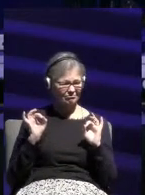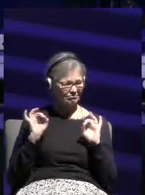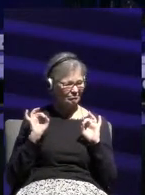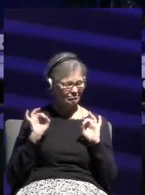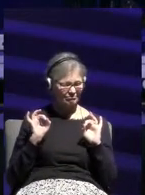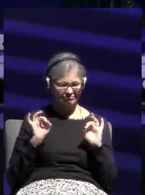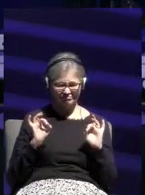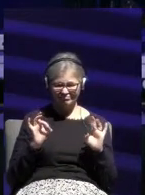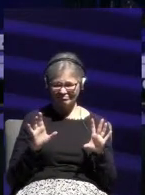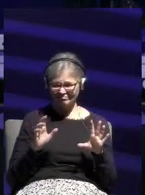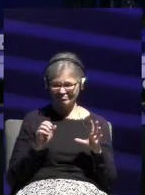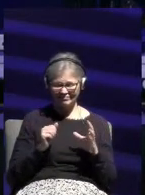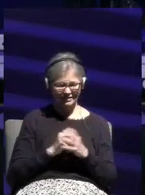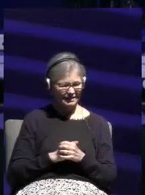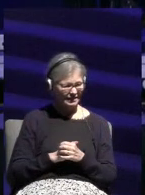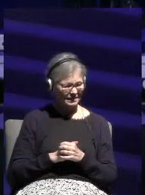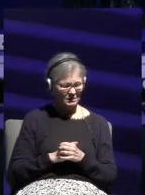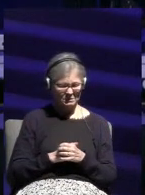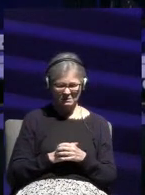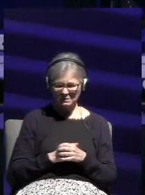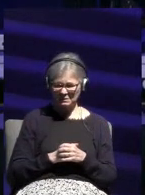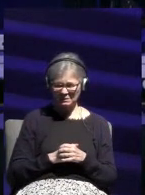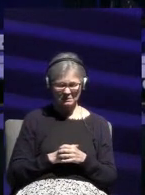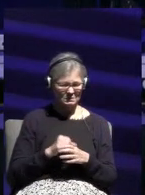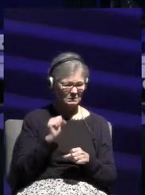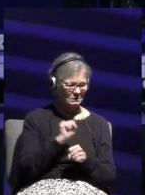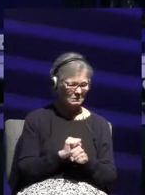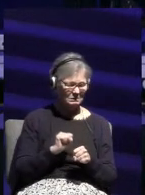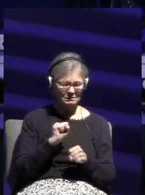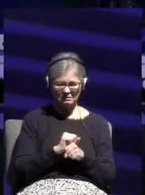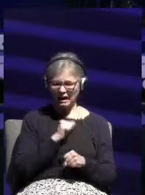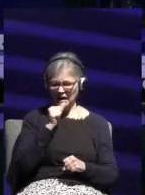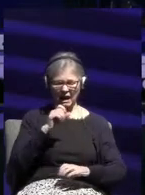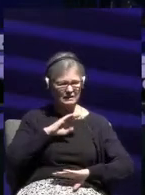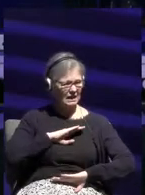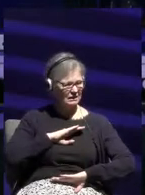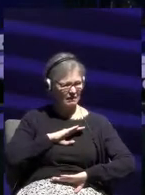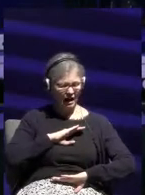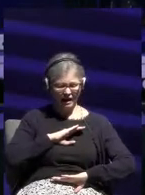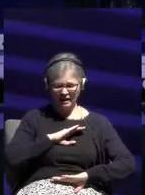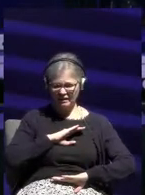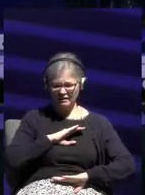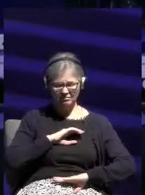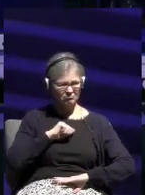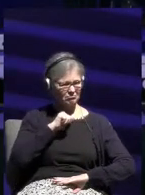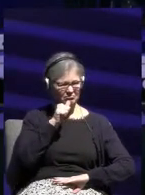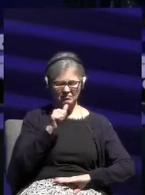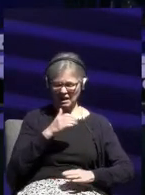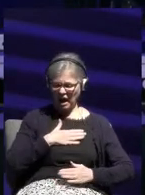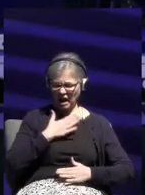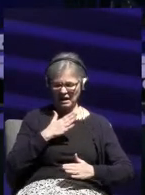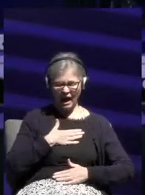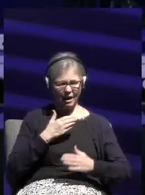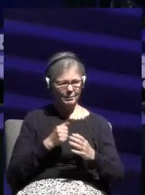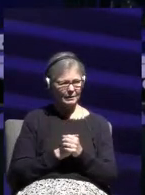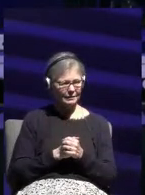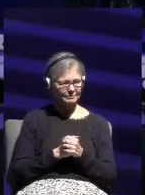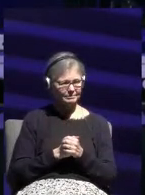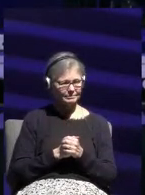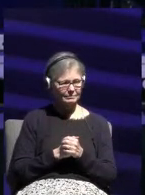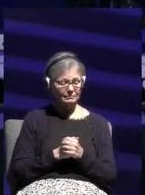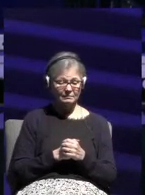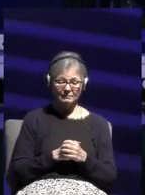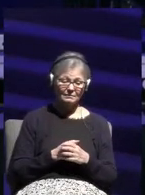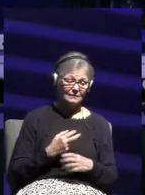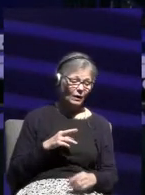like just grinding it out day by day and dissatisfied and discontent, or those that are heavy